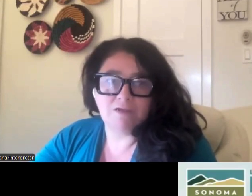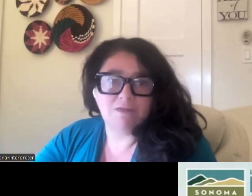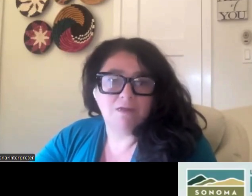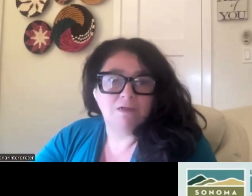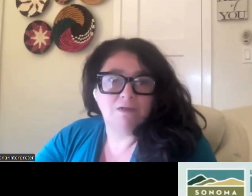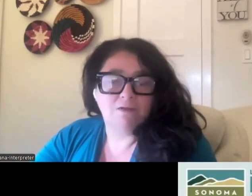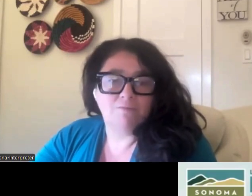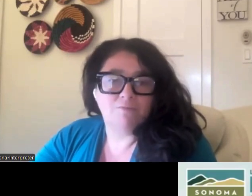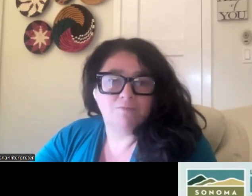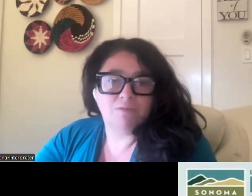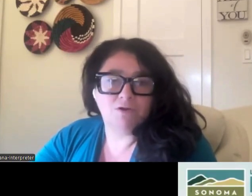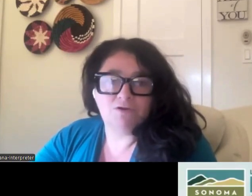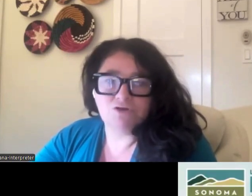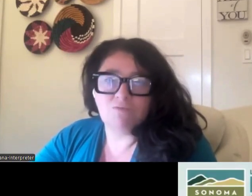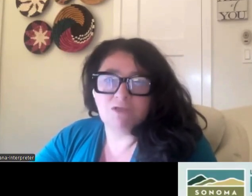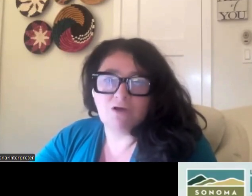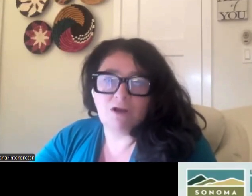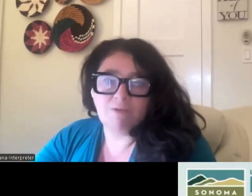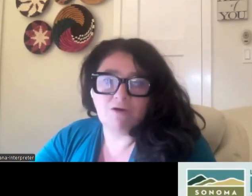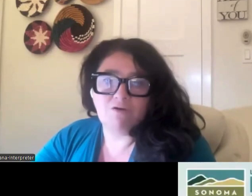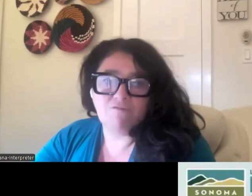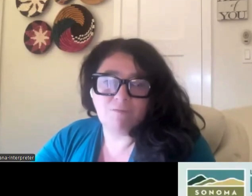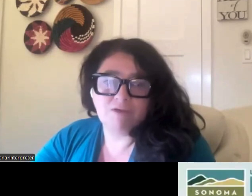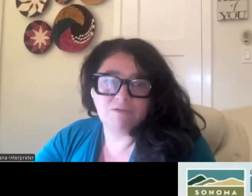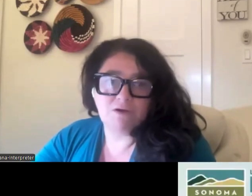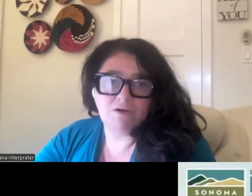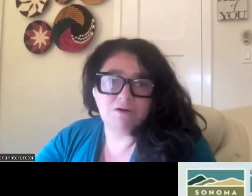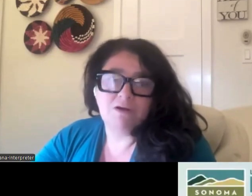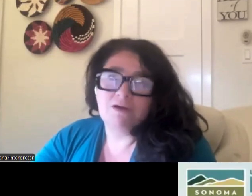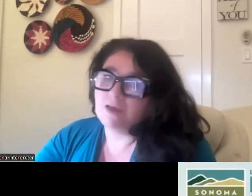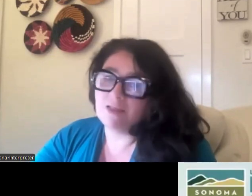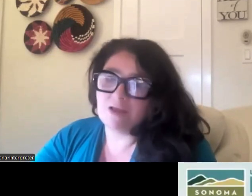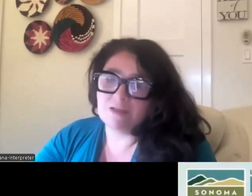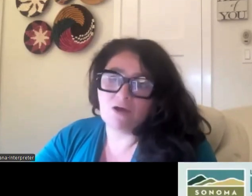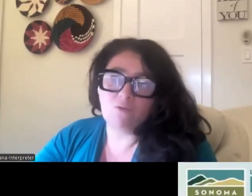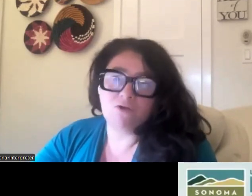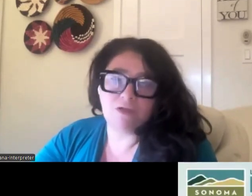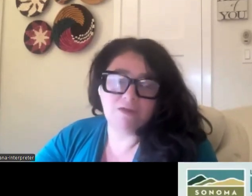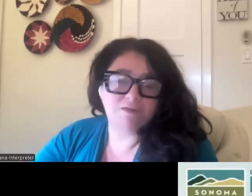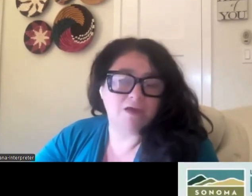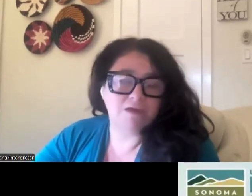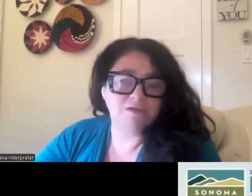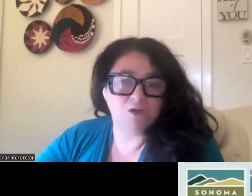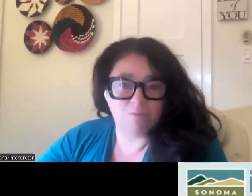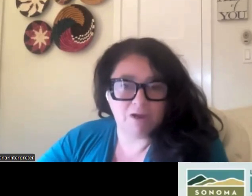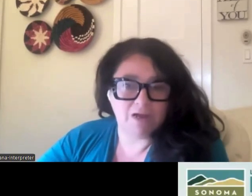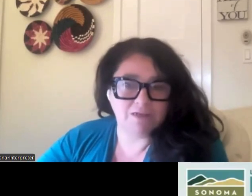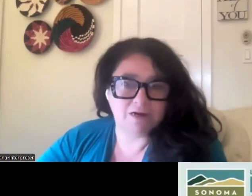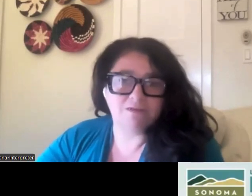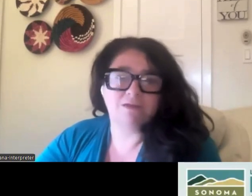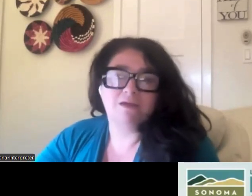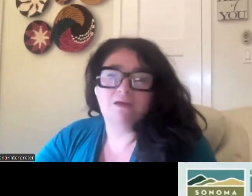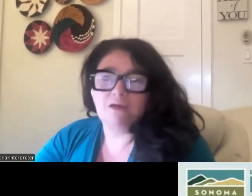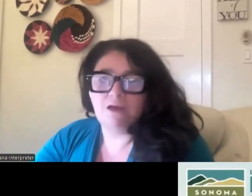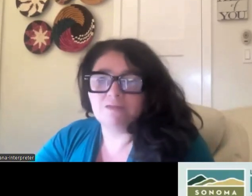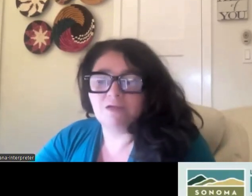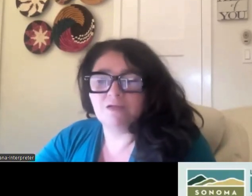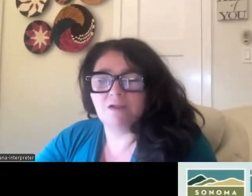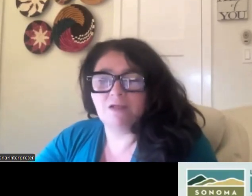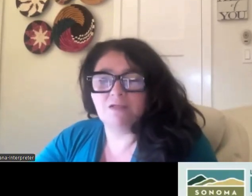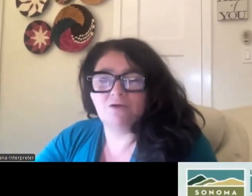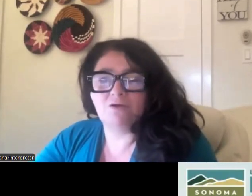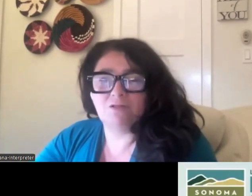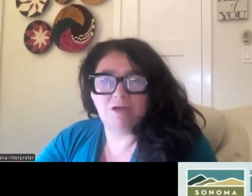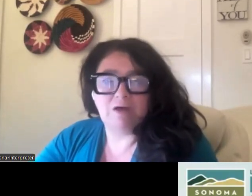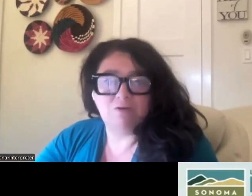from folks like the people at the Land Trust. So I try and bring together these disparate sources